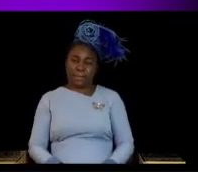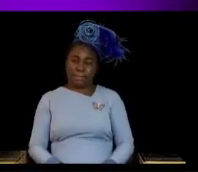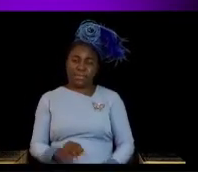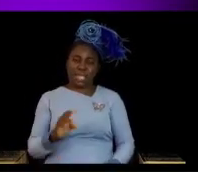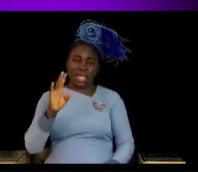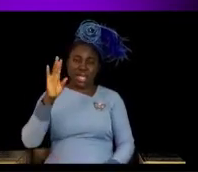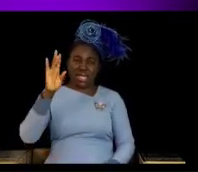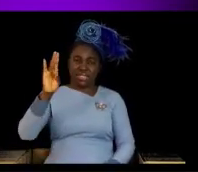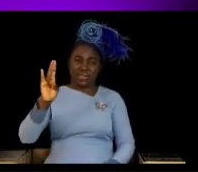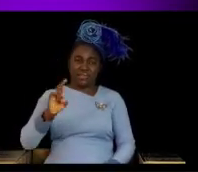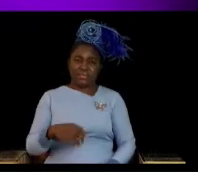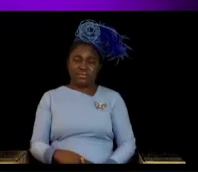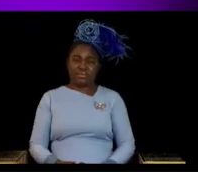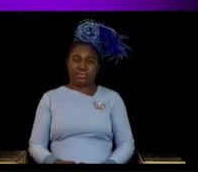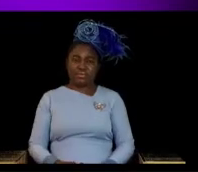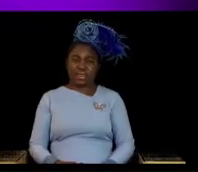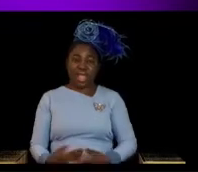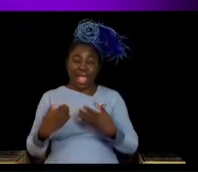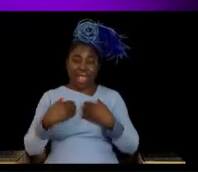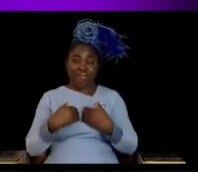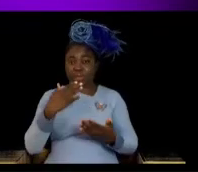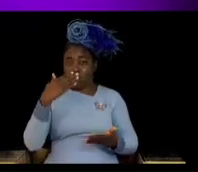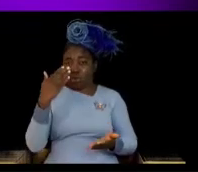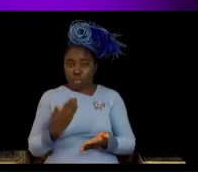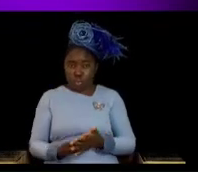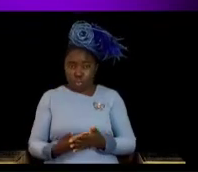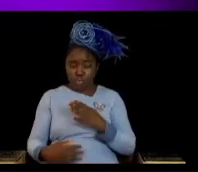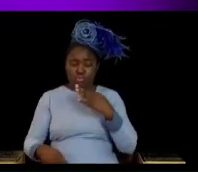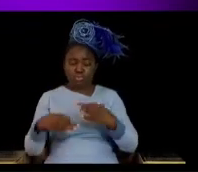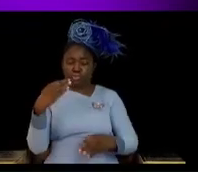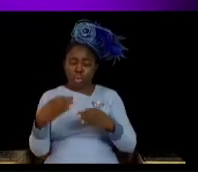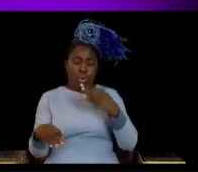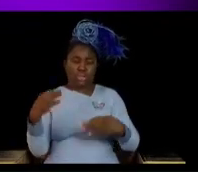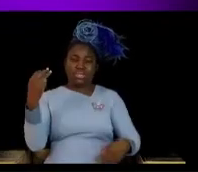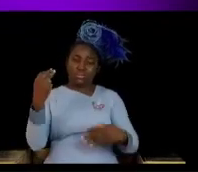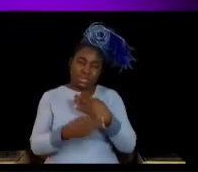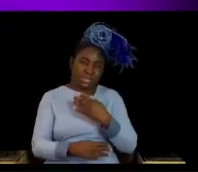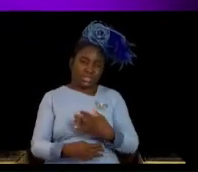Seven, having good judgment.